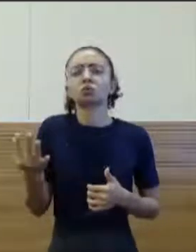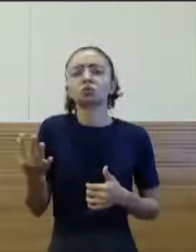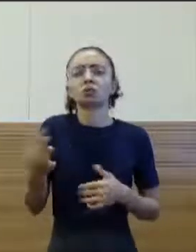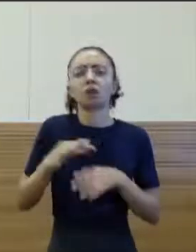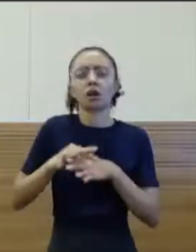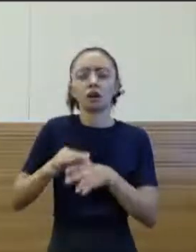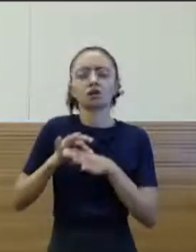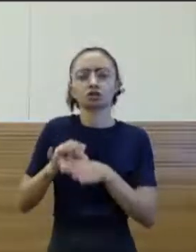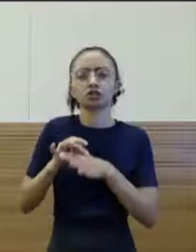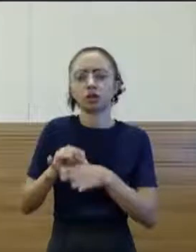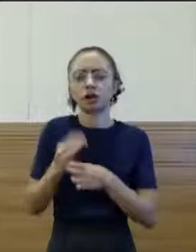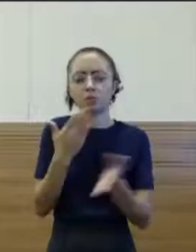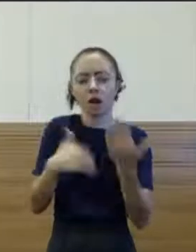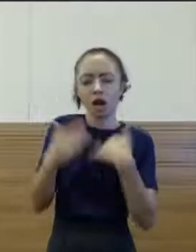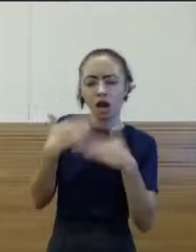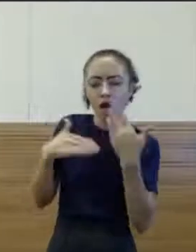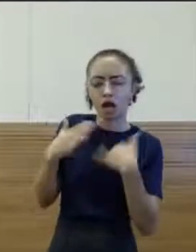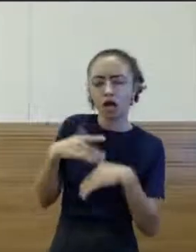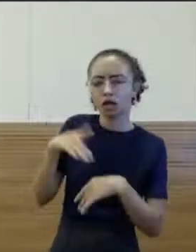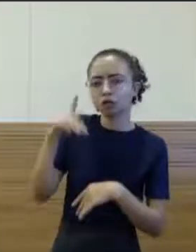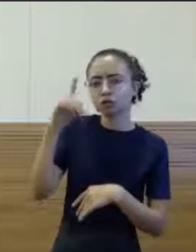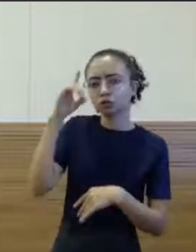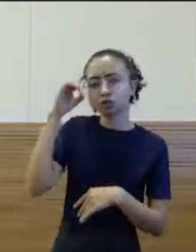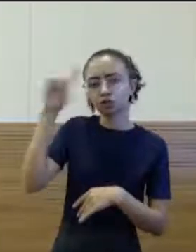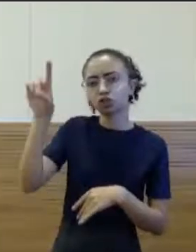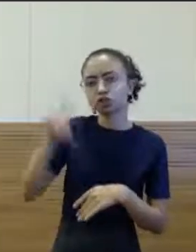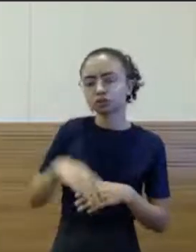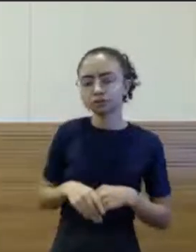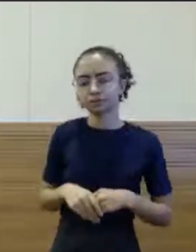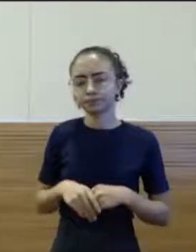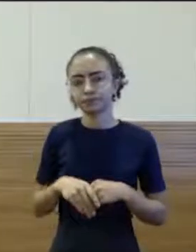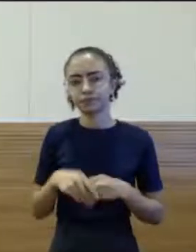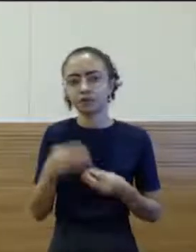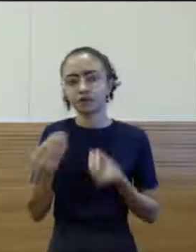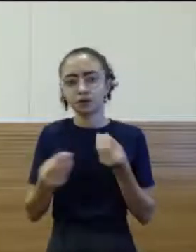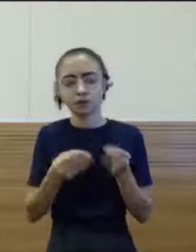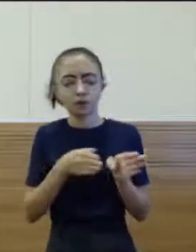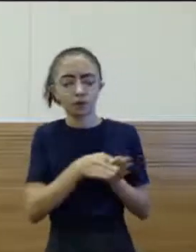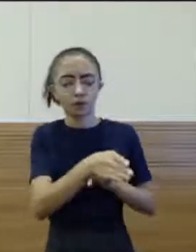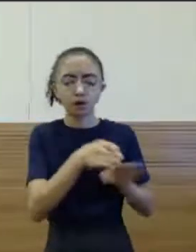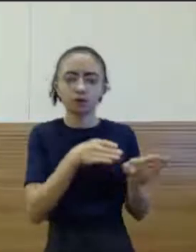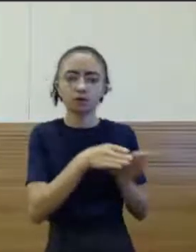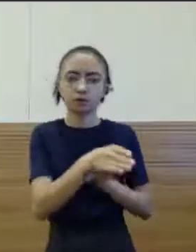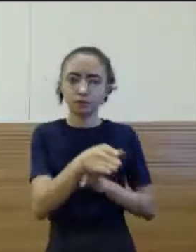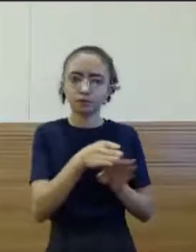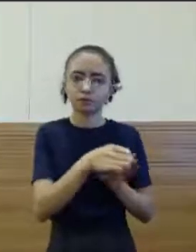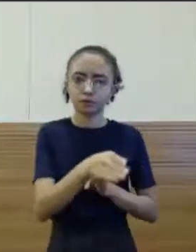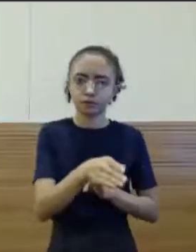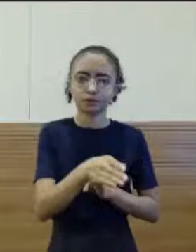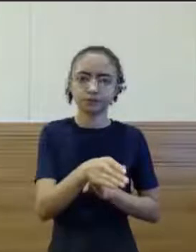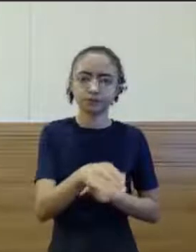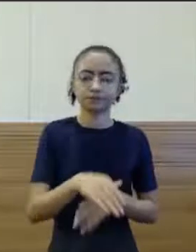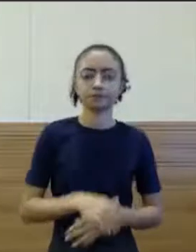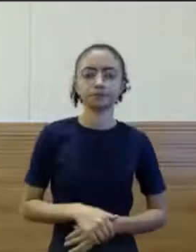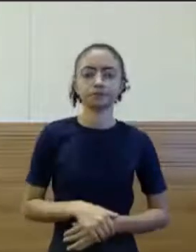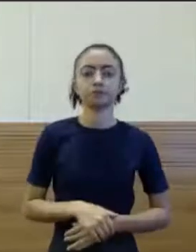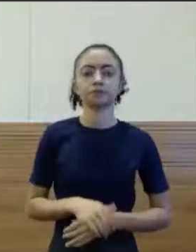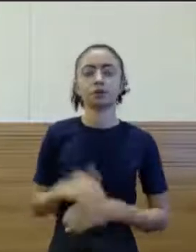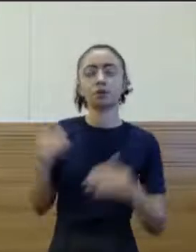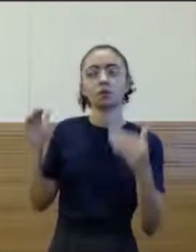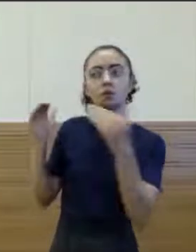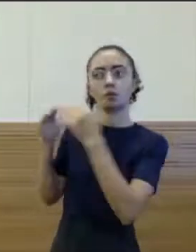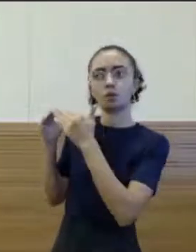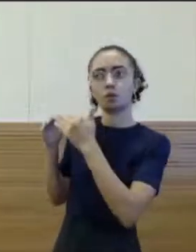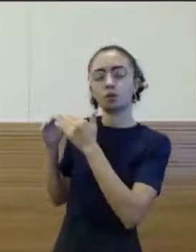consuming, and to have this recommendation together with the last recommendation from the Lancet